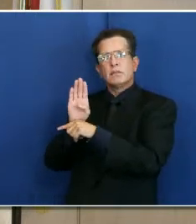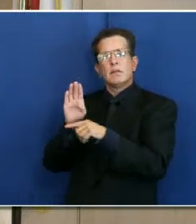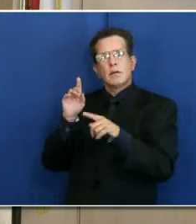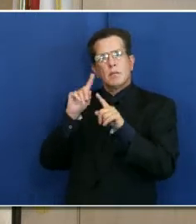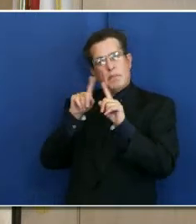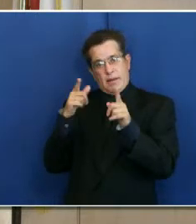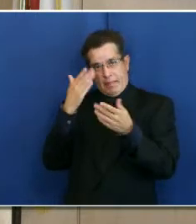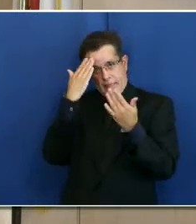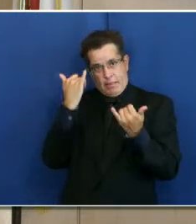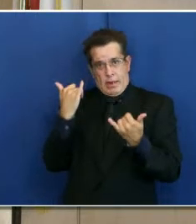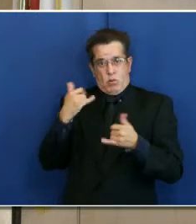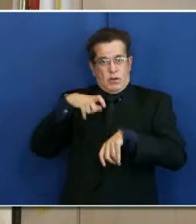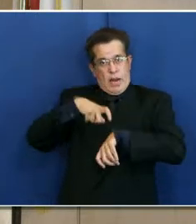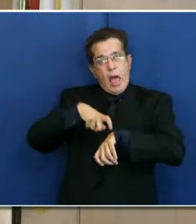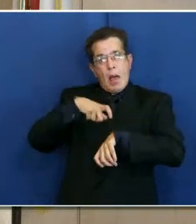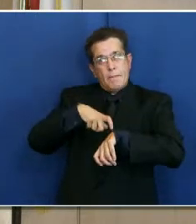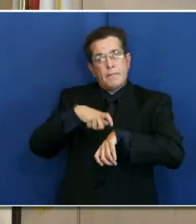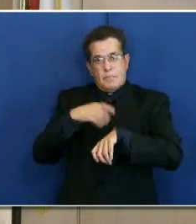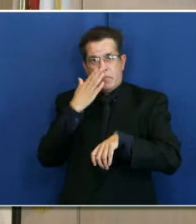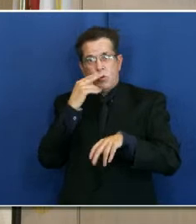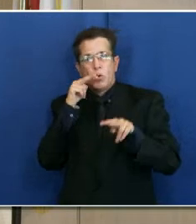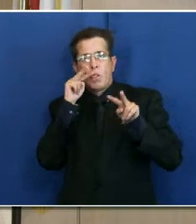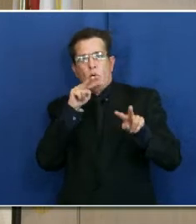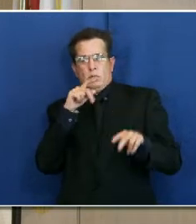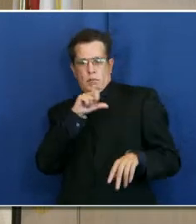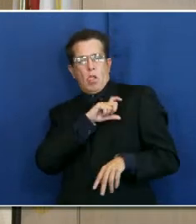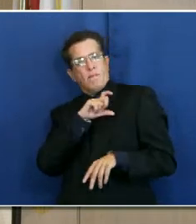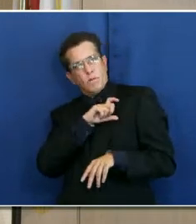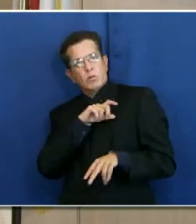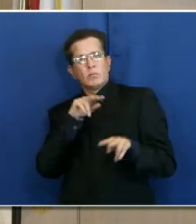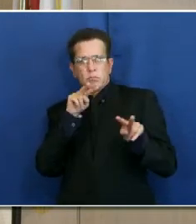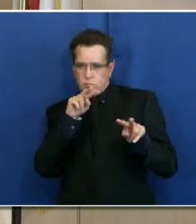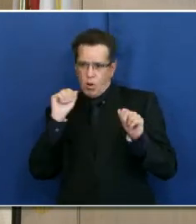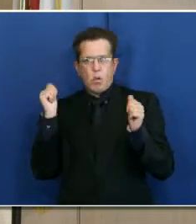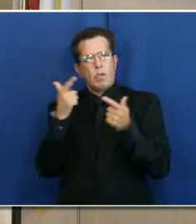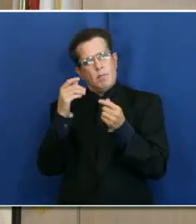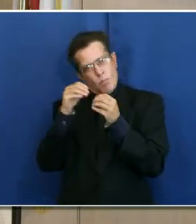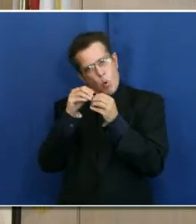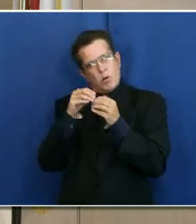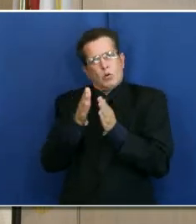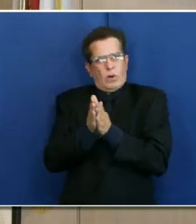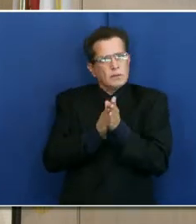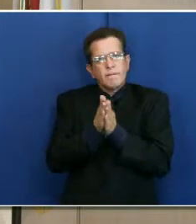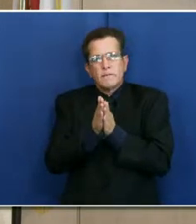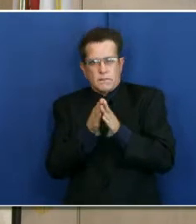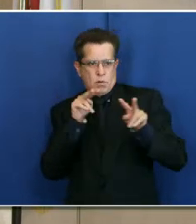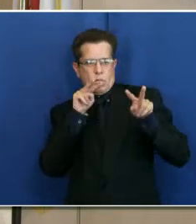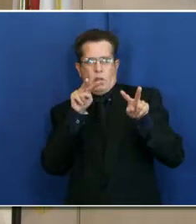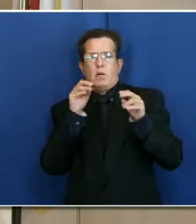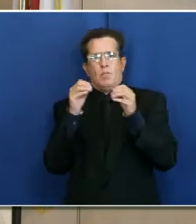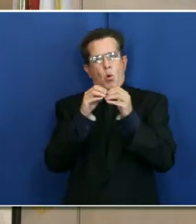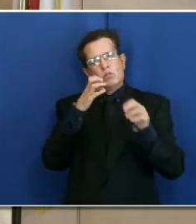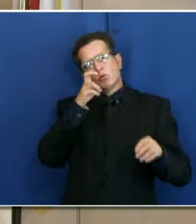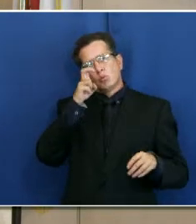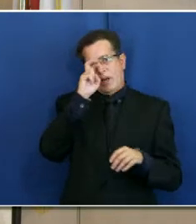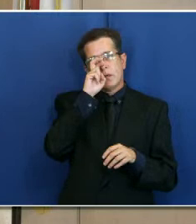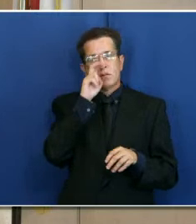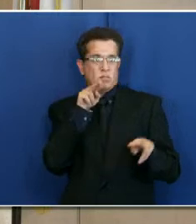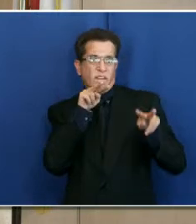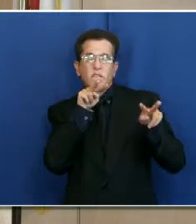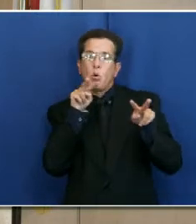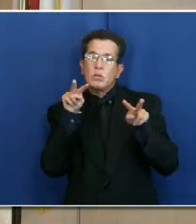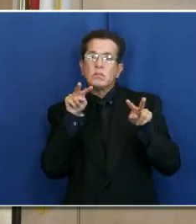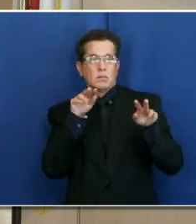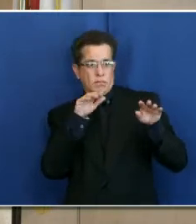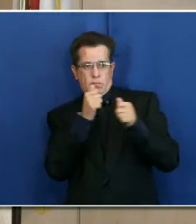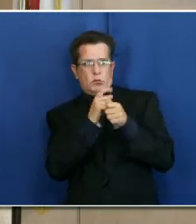think it's time for the local law enforcement and such to get more aggressive with individual enforcement of